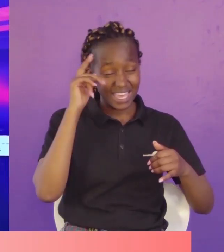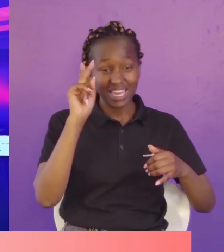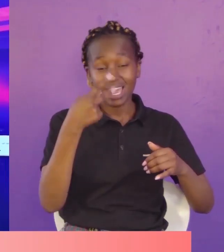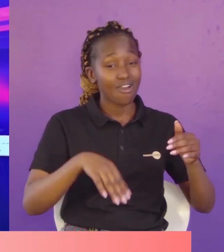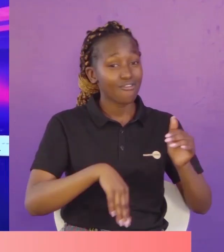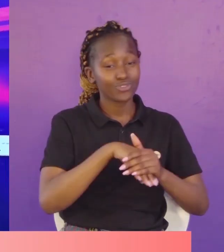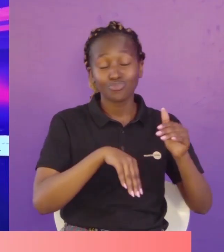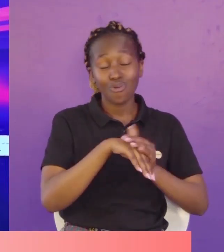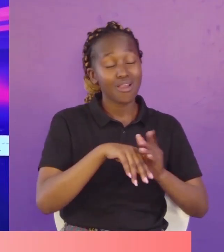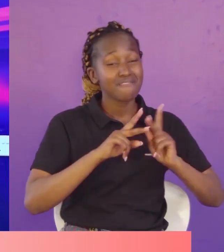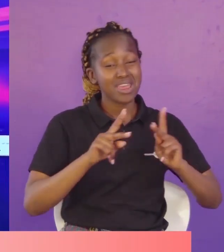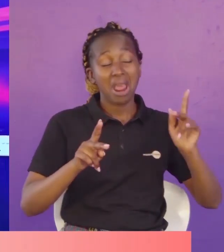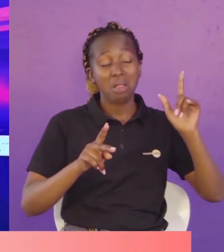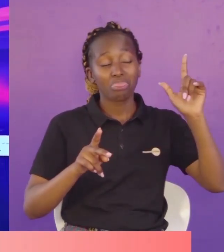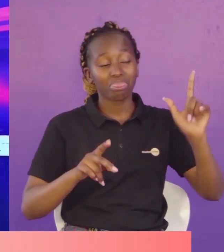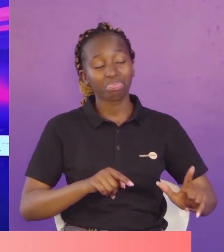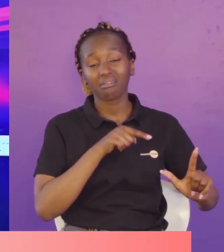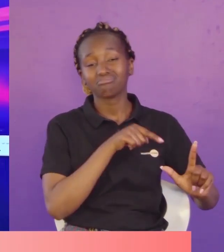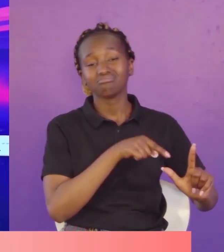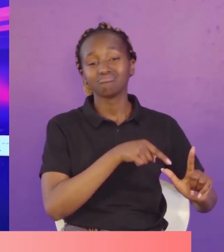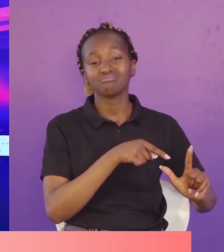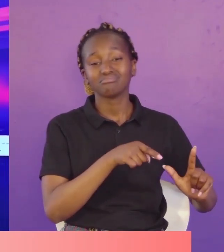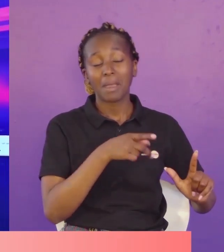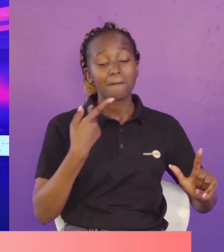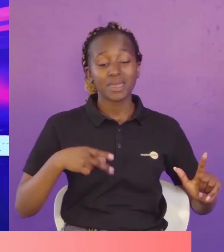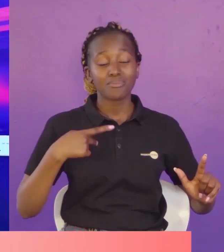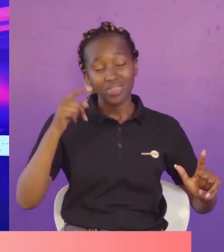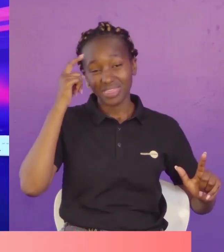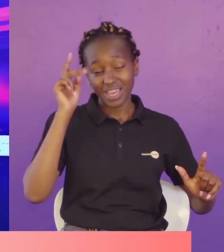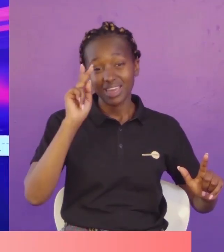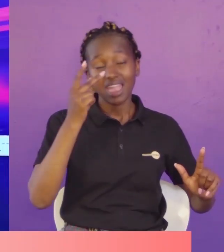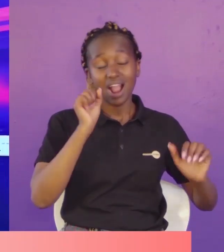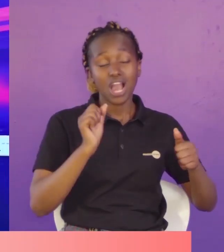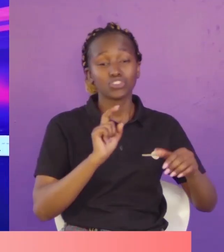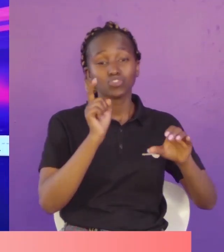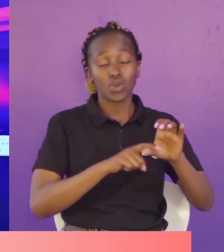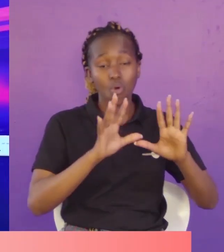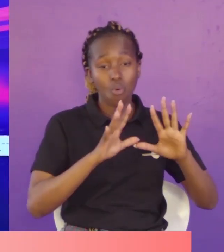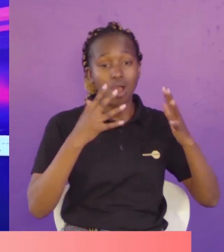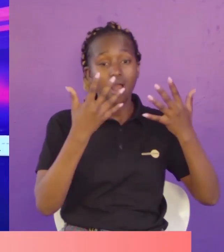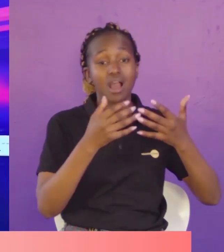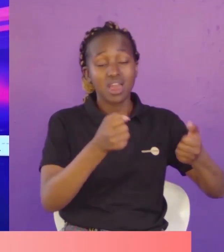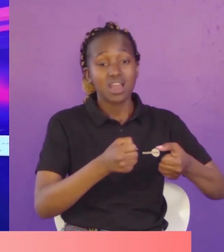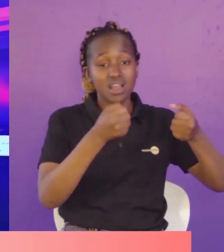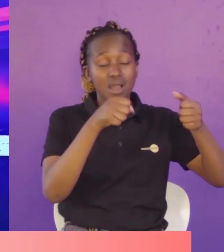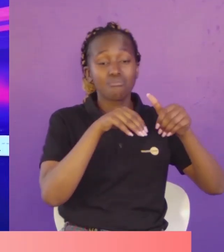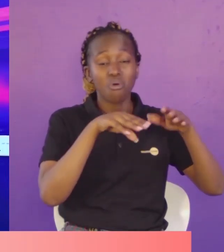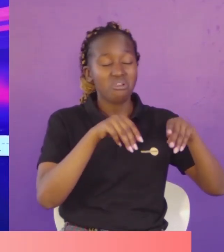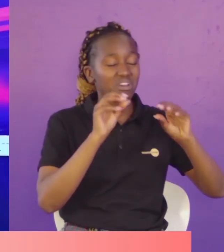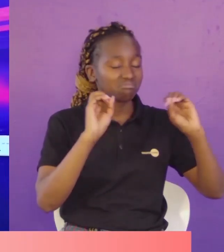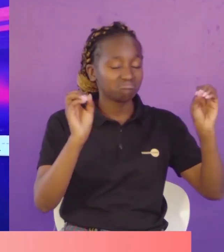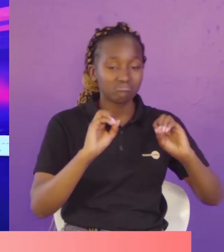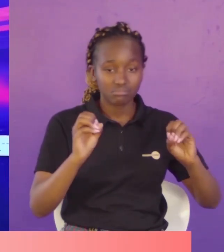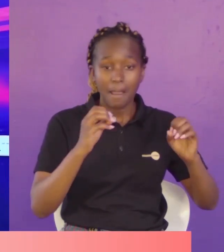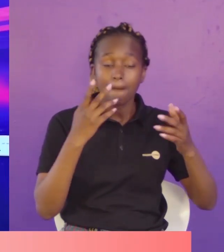even no one considered that Kenya can even play in the World Cup qualifiers. So tulikuwa tunapigwa tu mapema